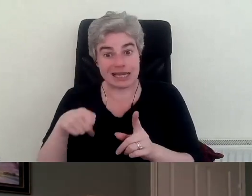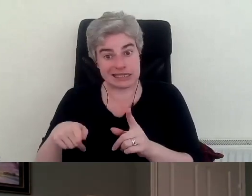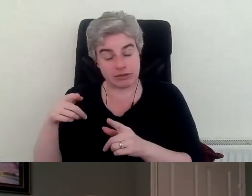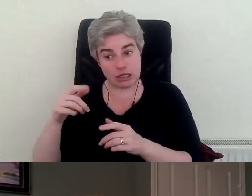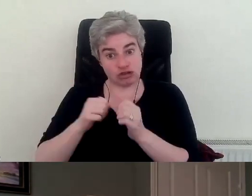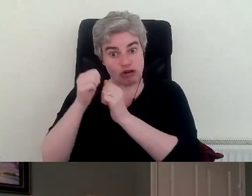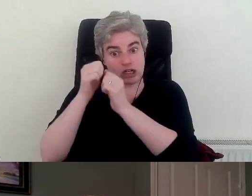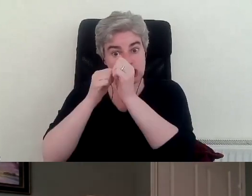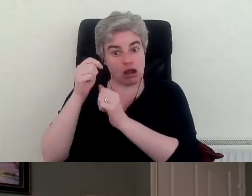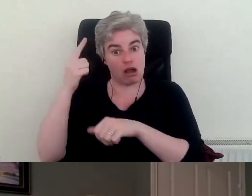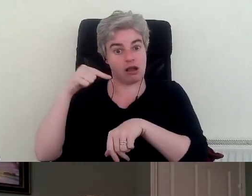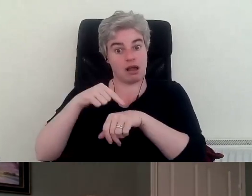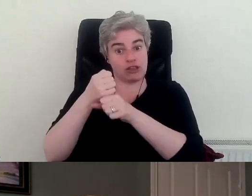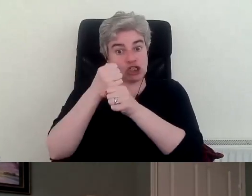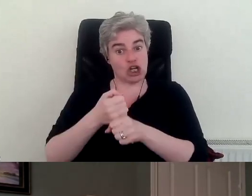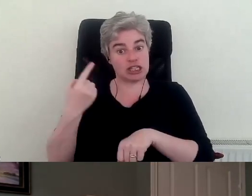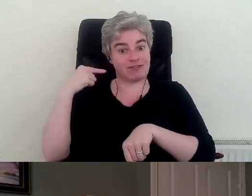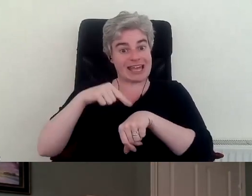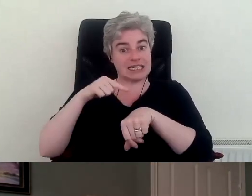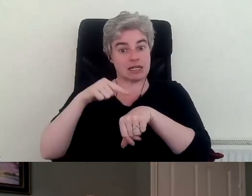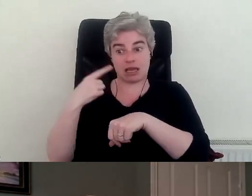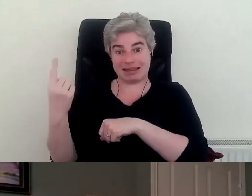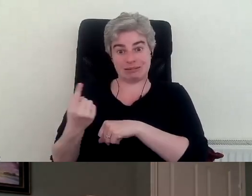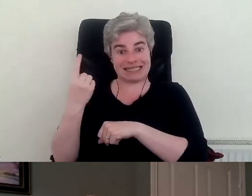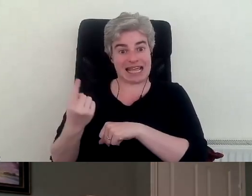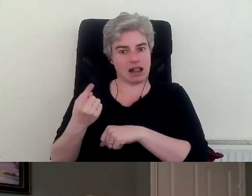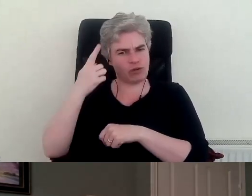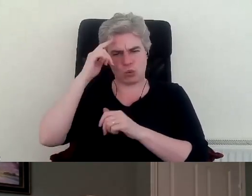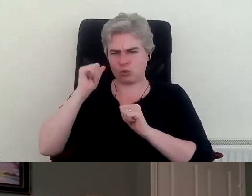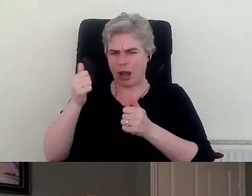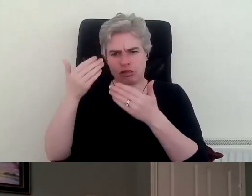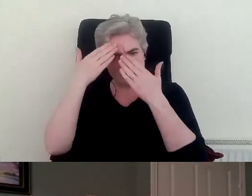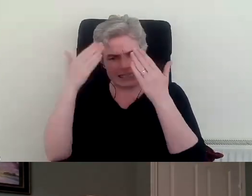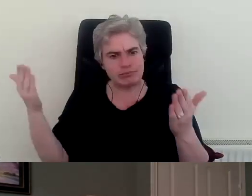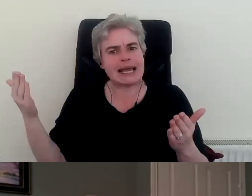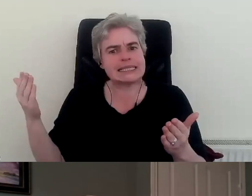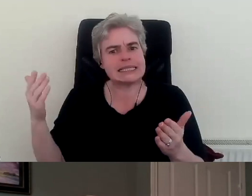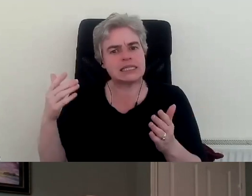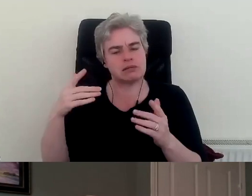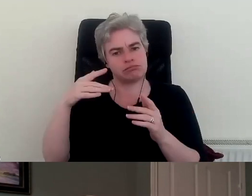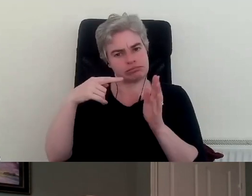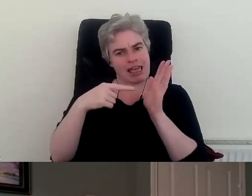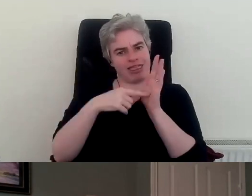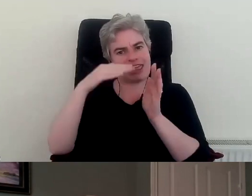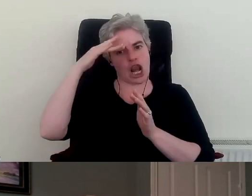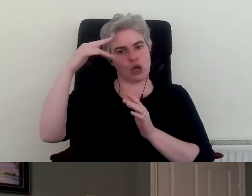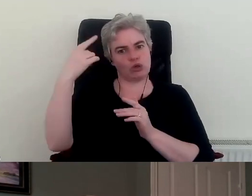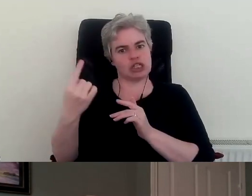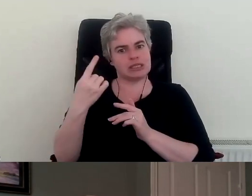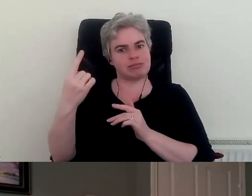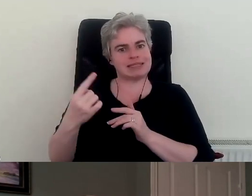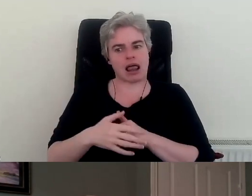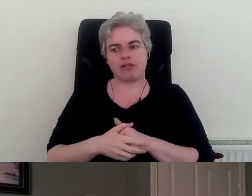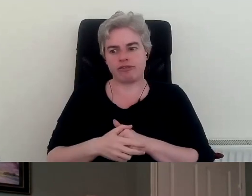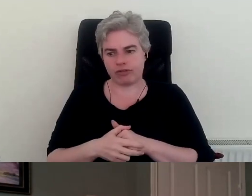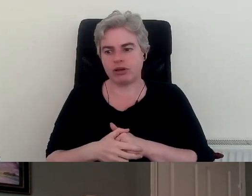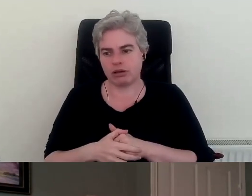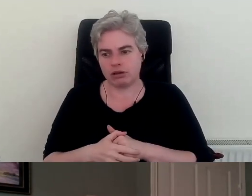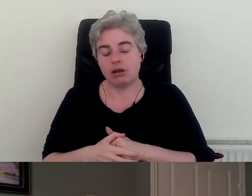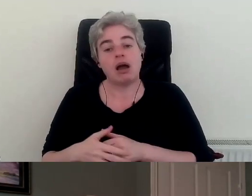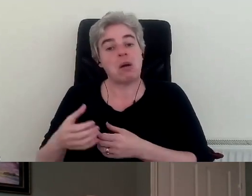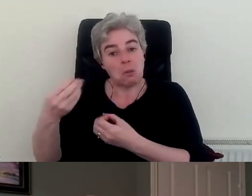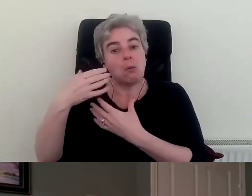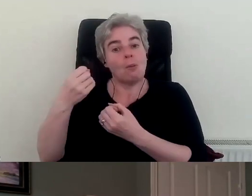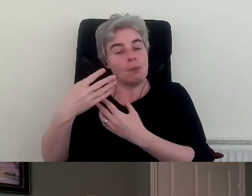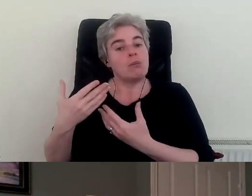point in time, because he was one of the well-respected theologians. I hear what you're